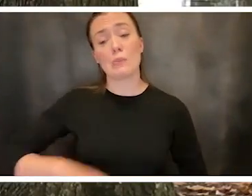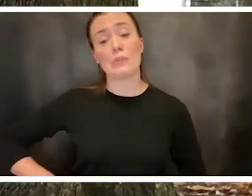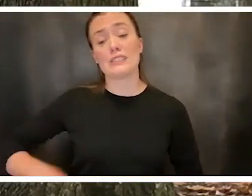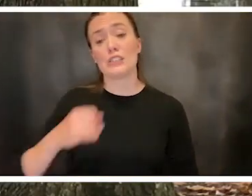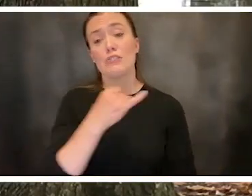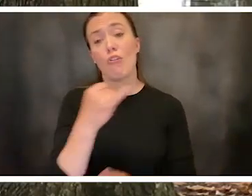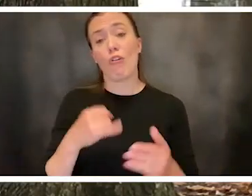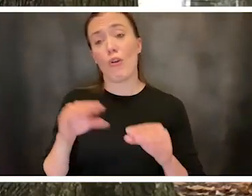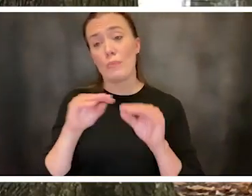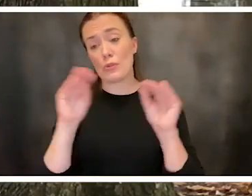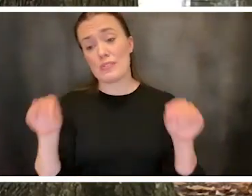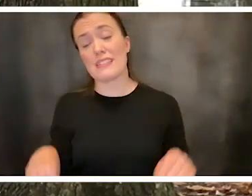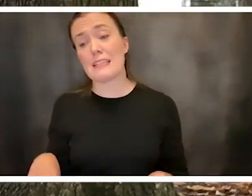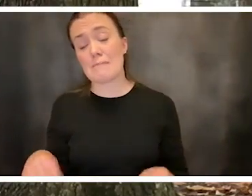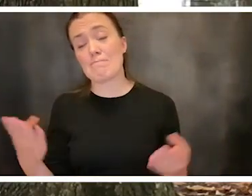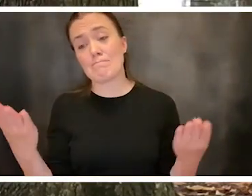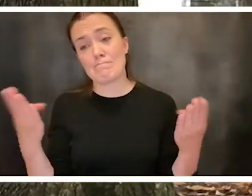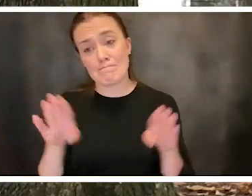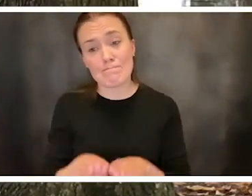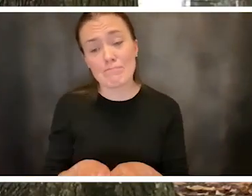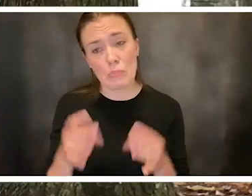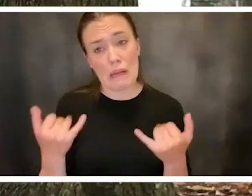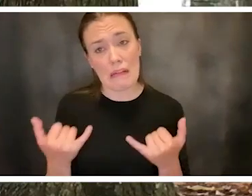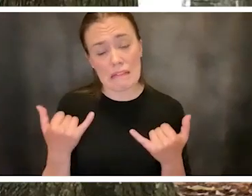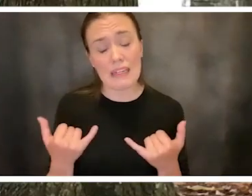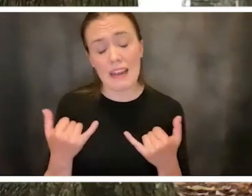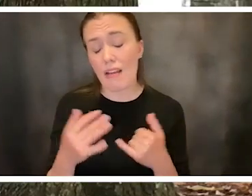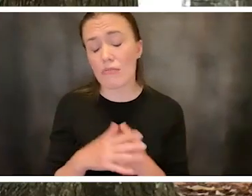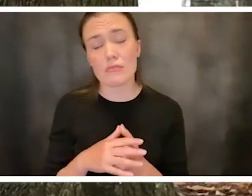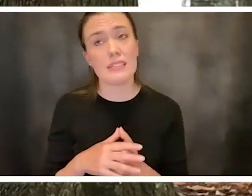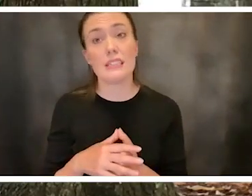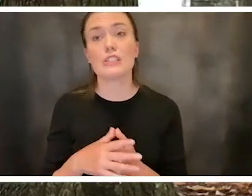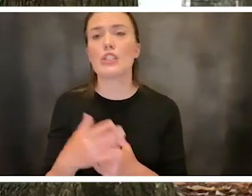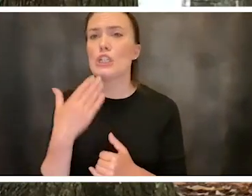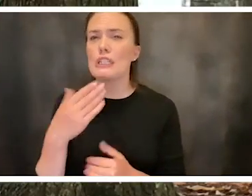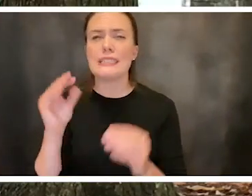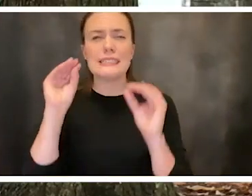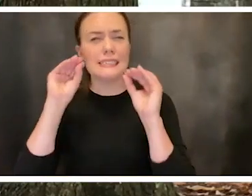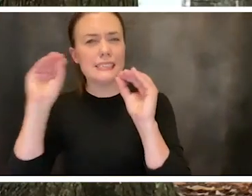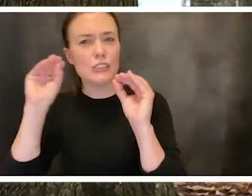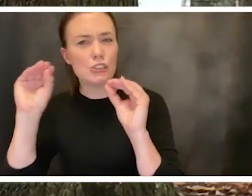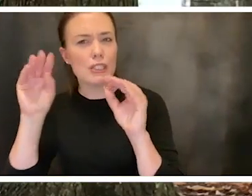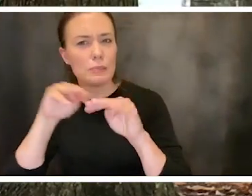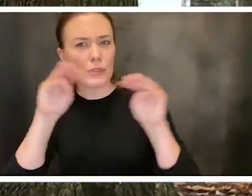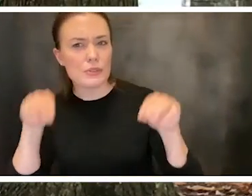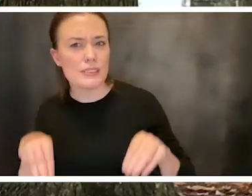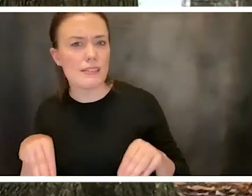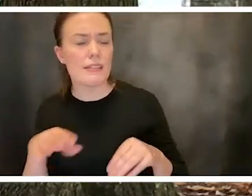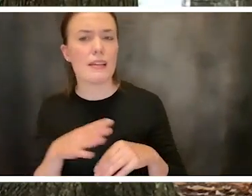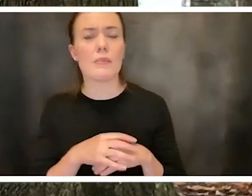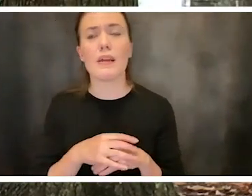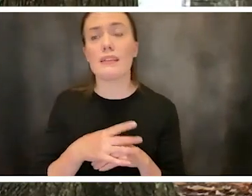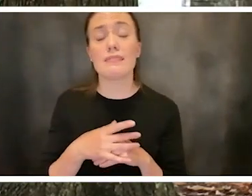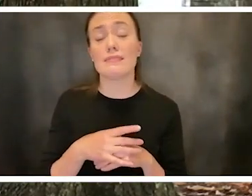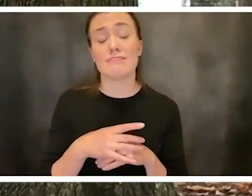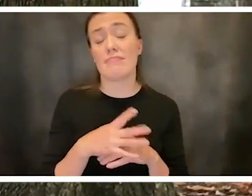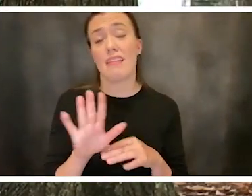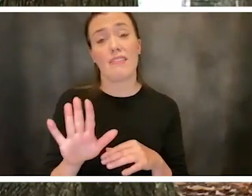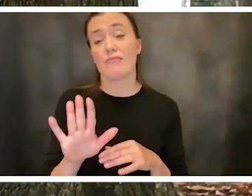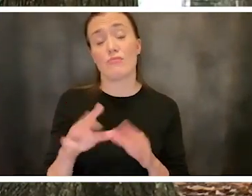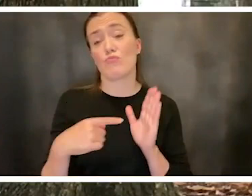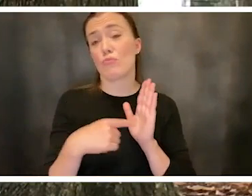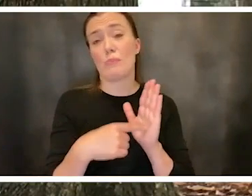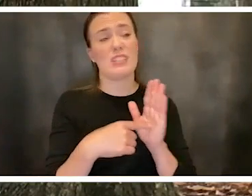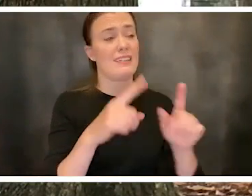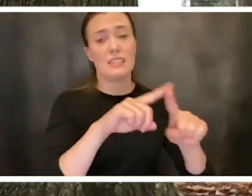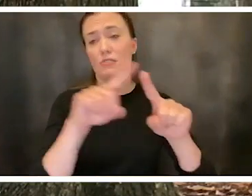nice, it's a teaching museum, and, yes. and the overview from everything from antiquities to modern times is really nicely represented. Yeah. James